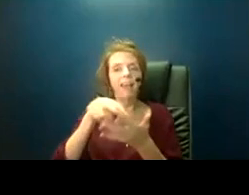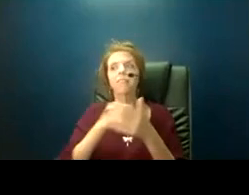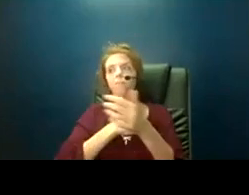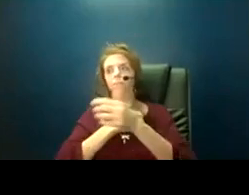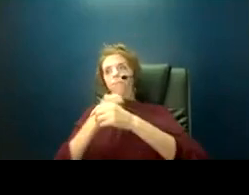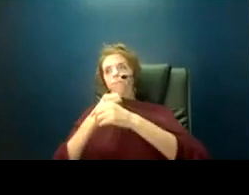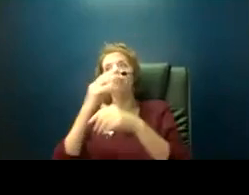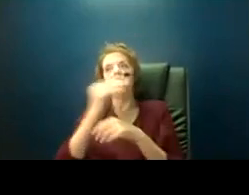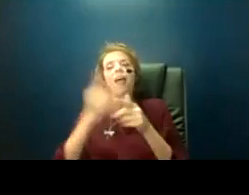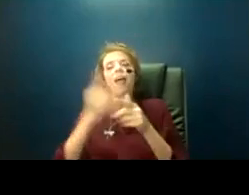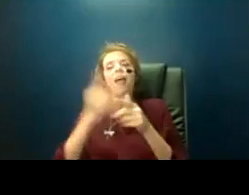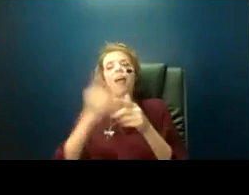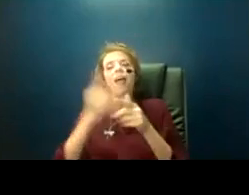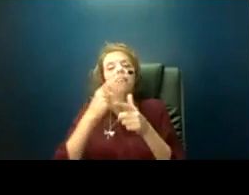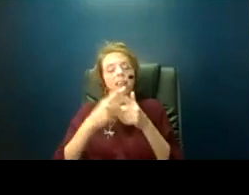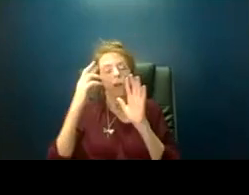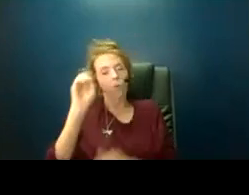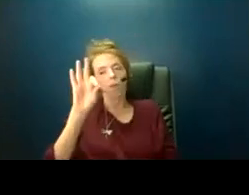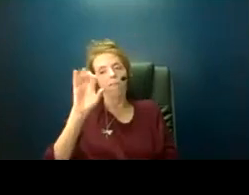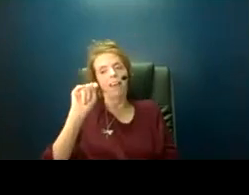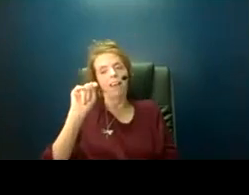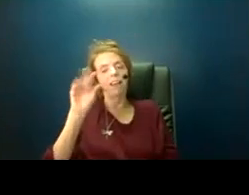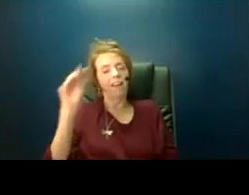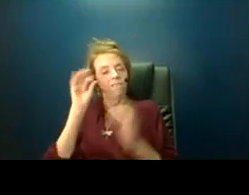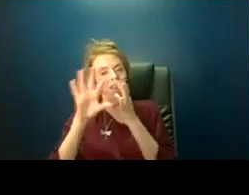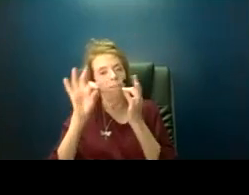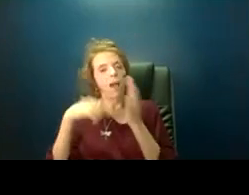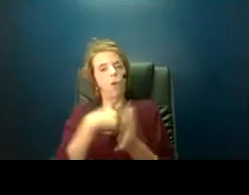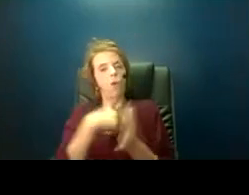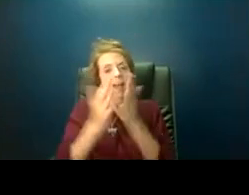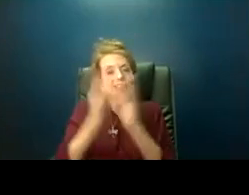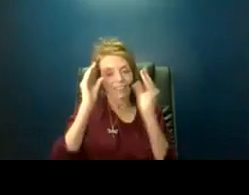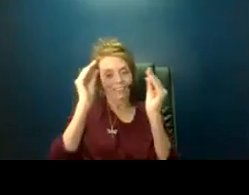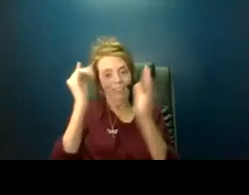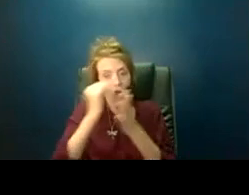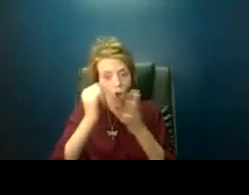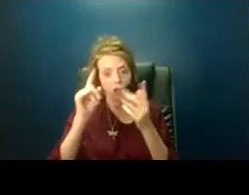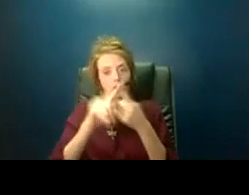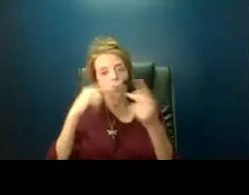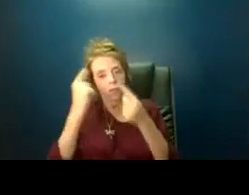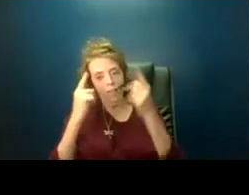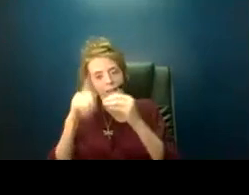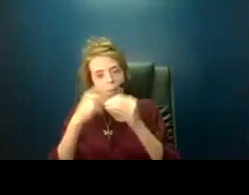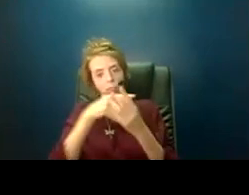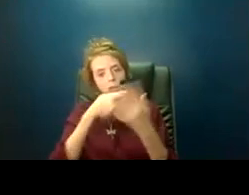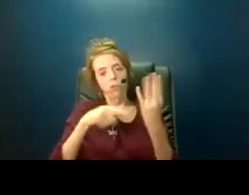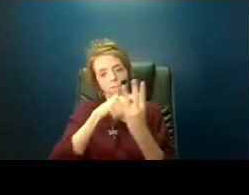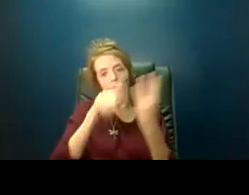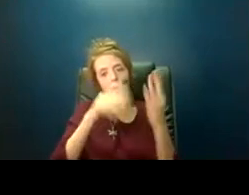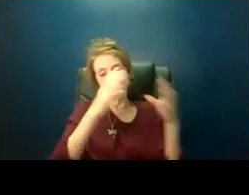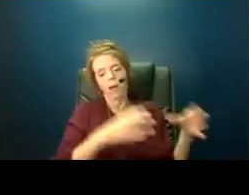And then the reflect and the feedback. So what we're asking teaching artists to do is to think about those 4